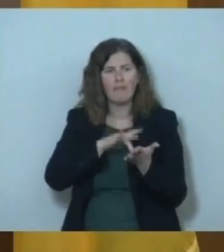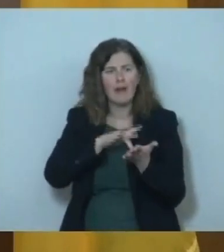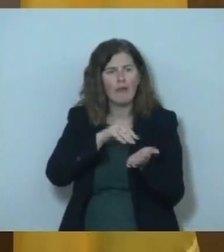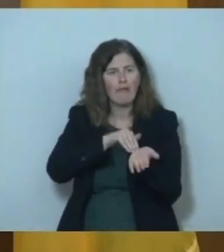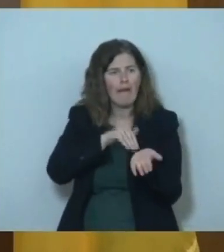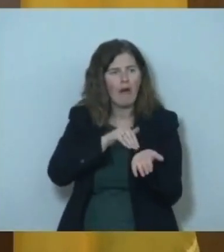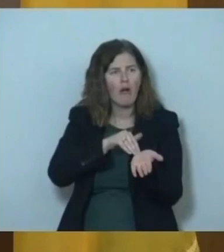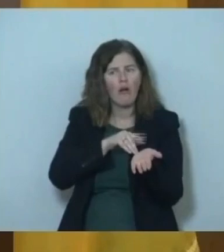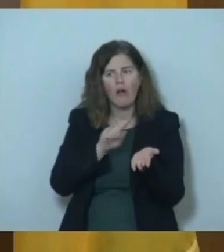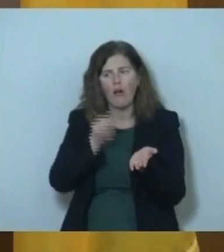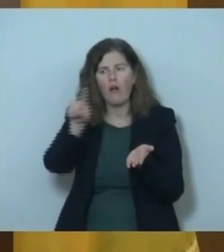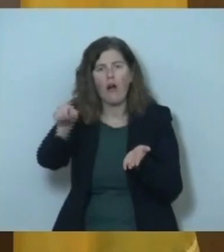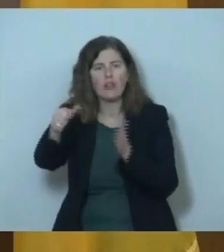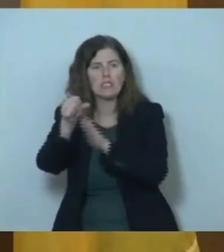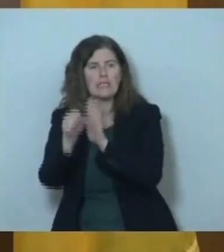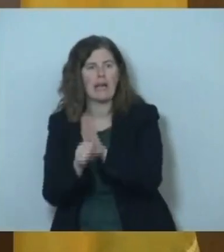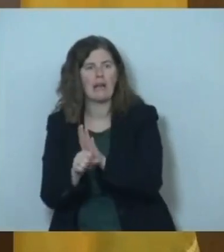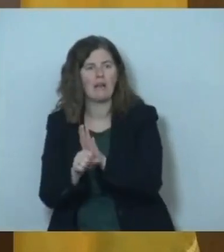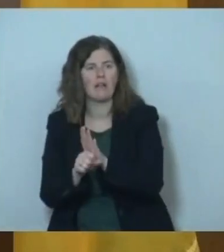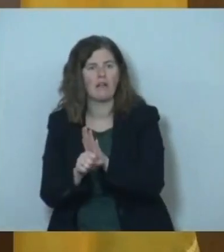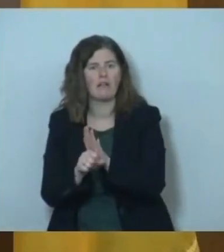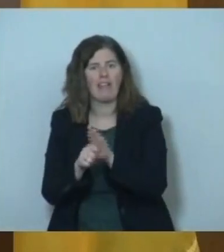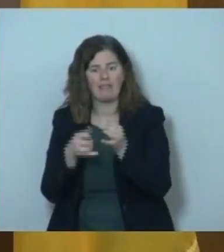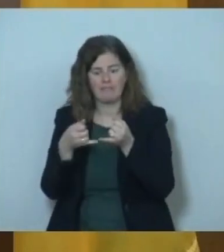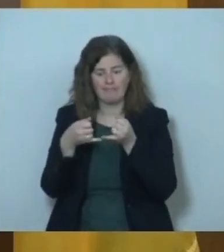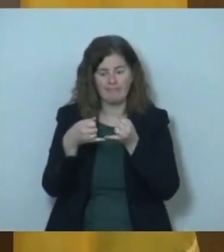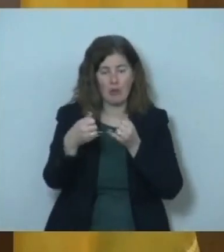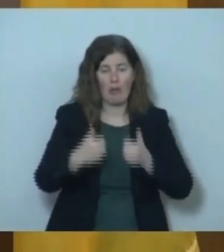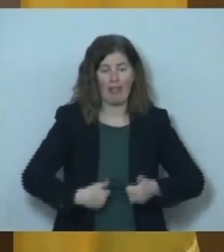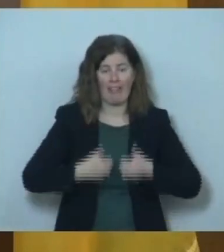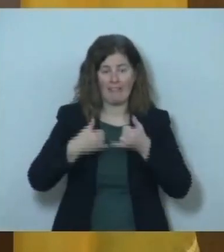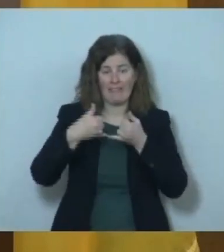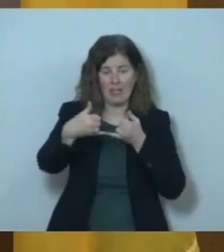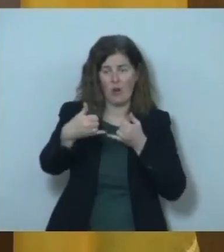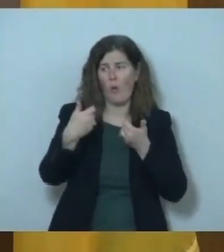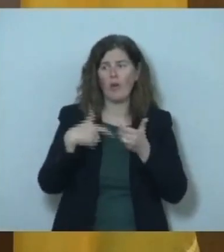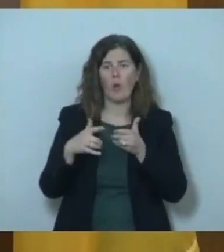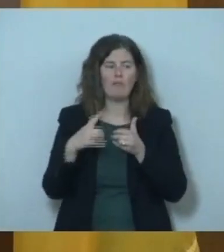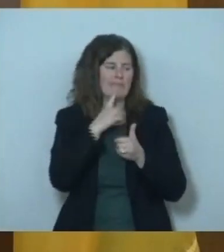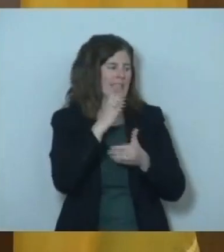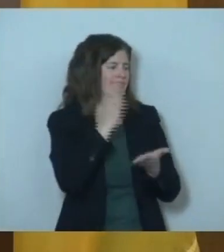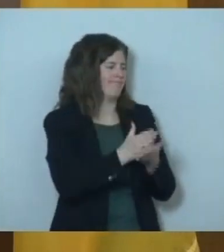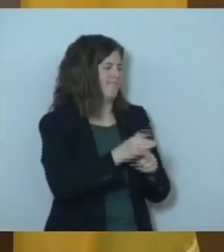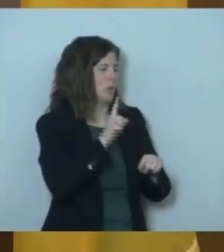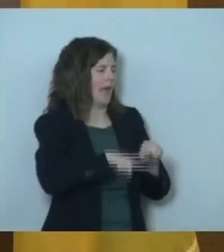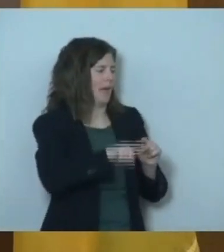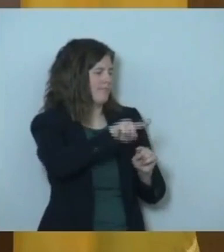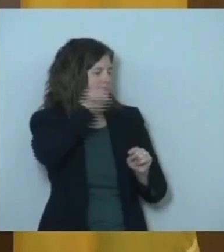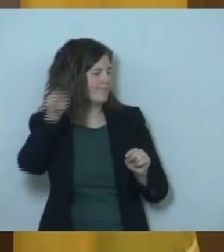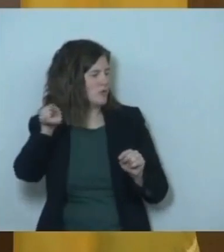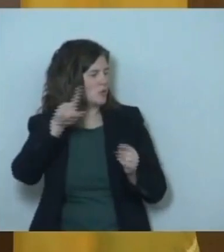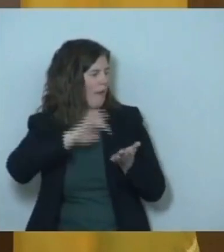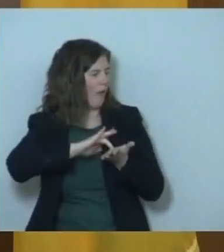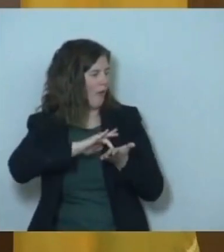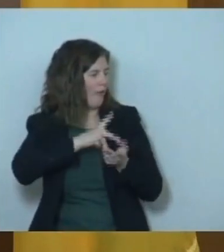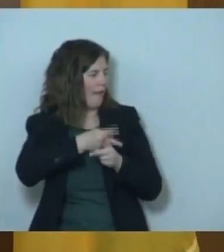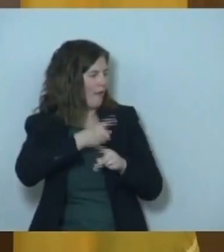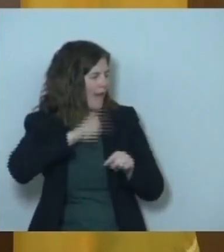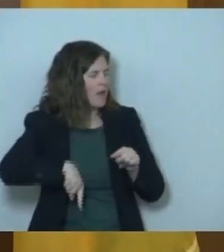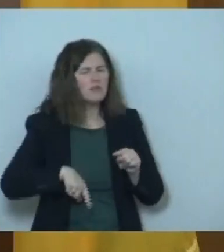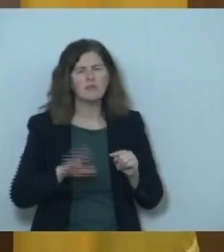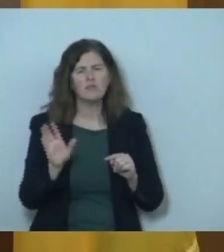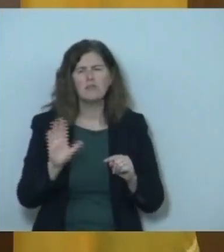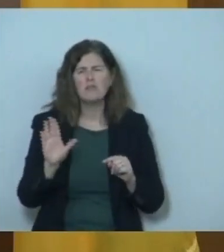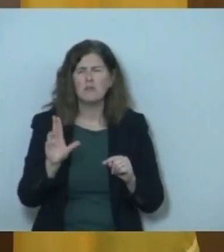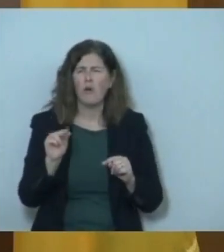in other states that live along the border. Well, we don't want to interrupt, right, that you have access to a necessary medical appointment. Those